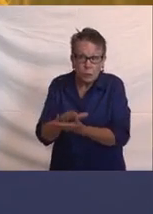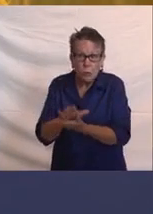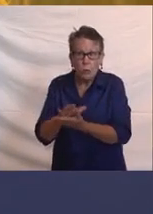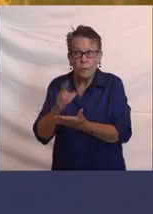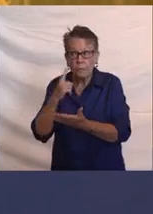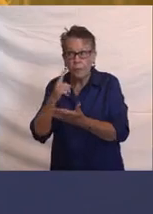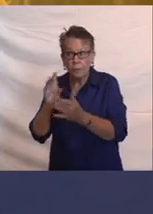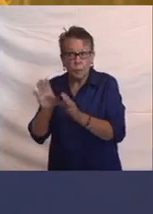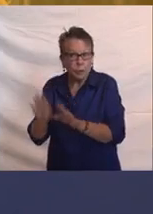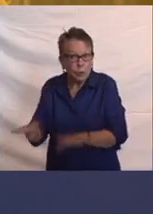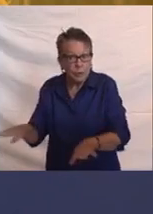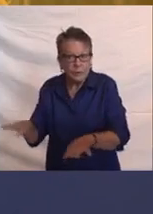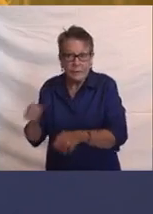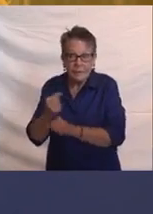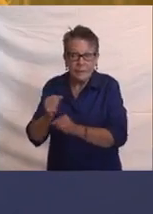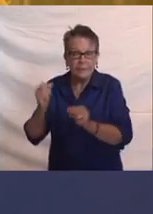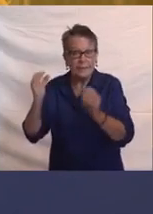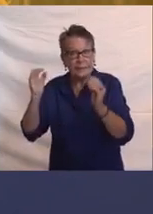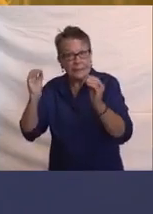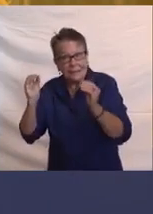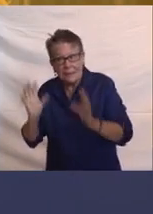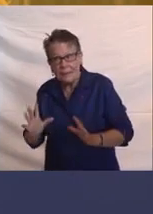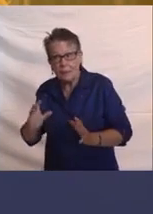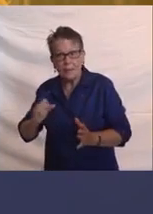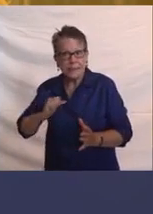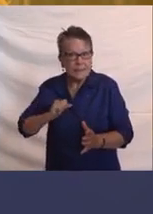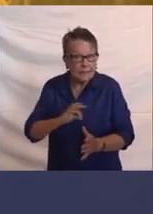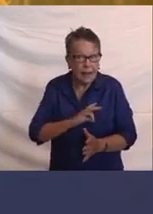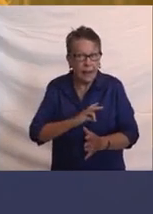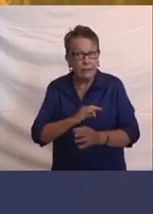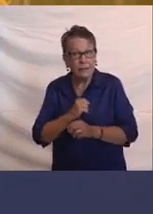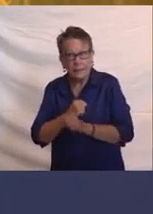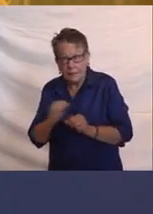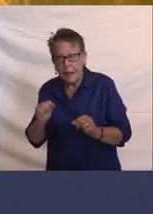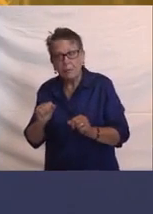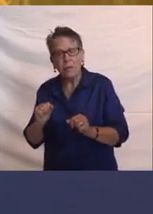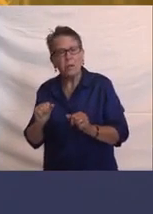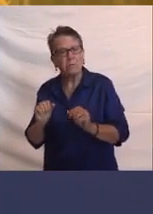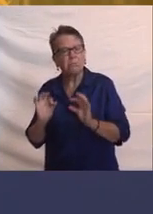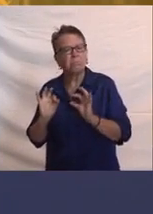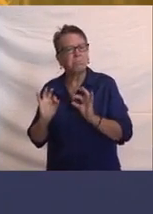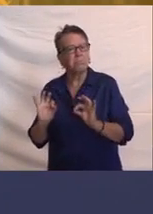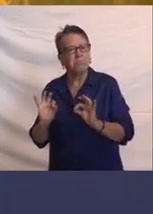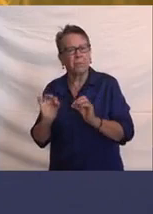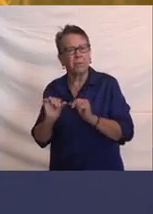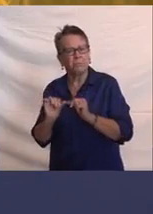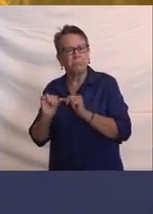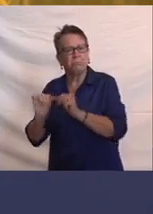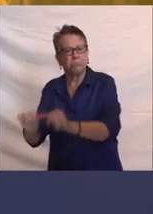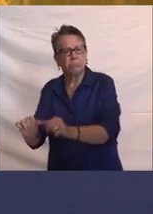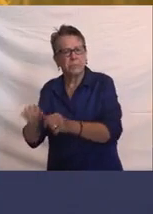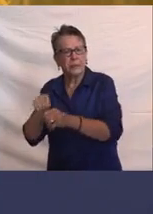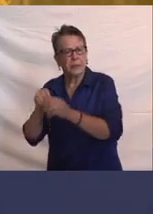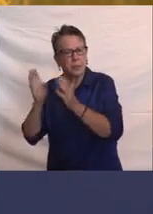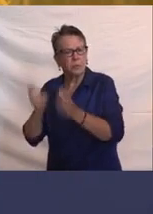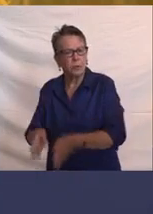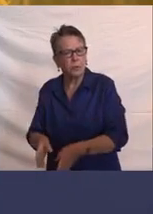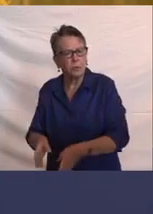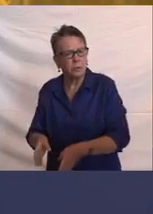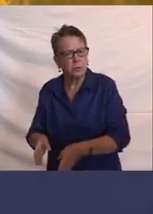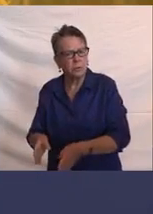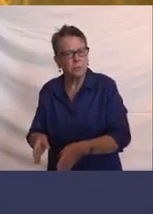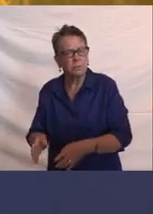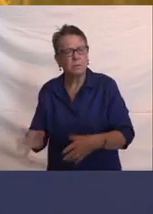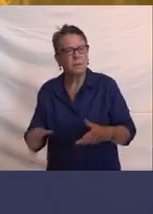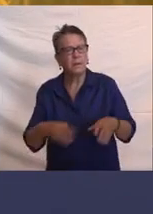forward can achieve that, the option of learning loss associated with virtual learning